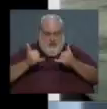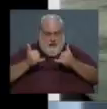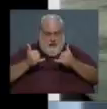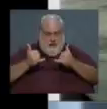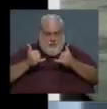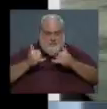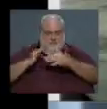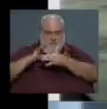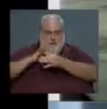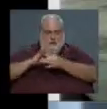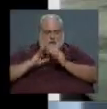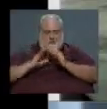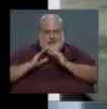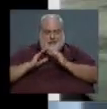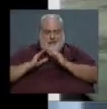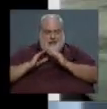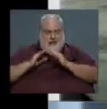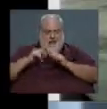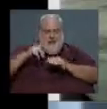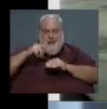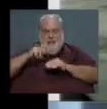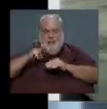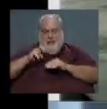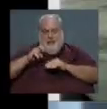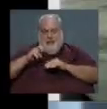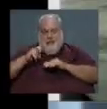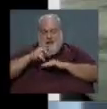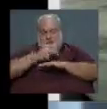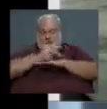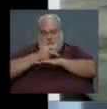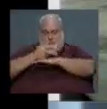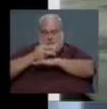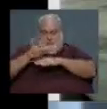city, but it's already paved and part of our parking base.